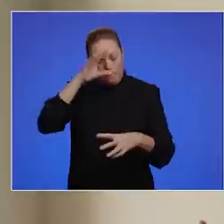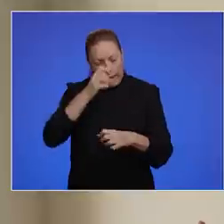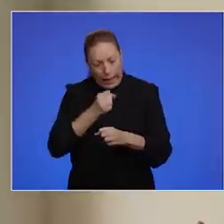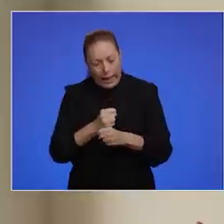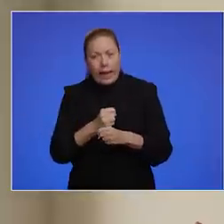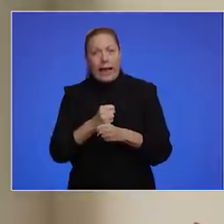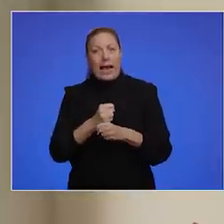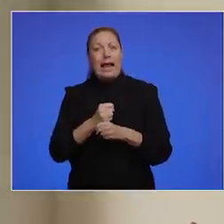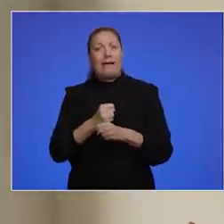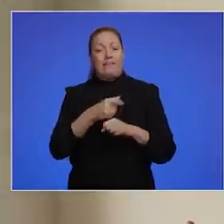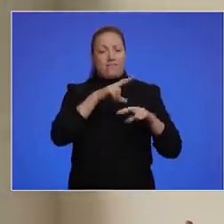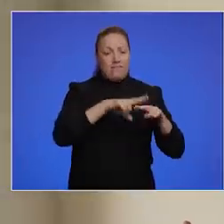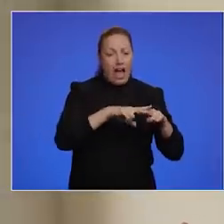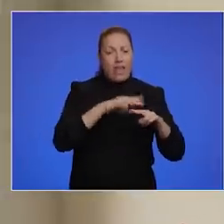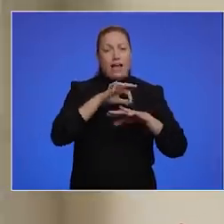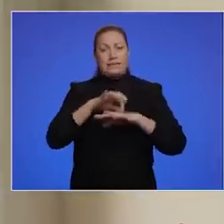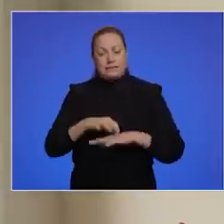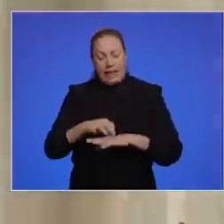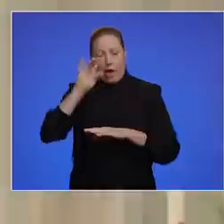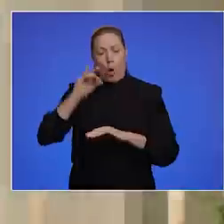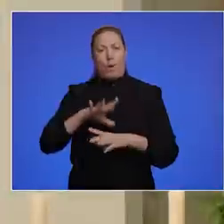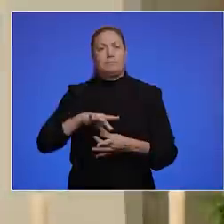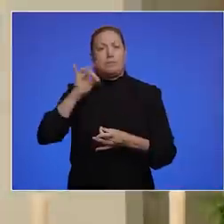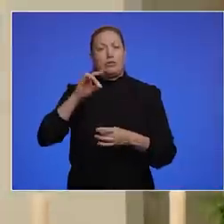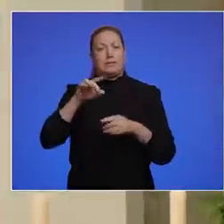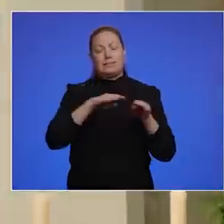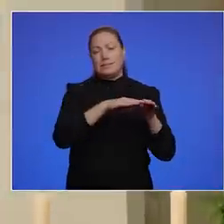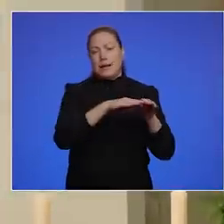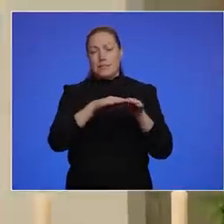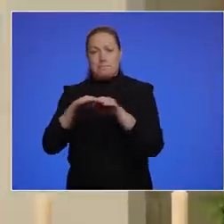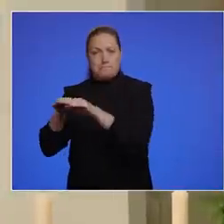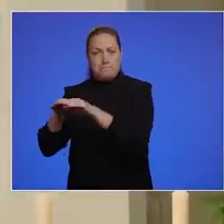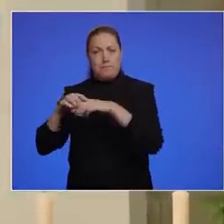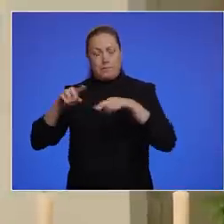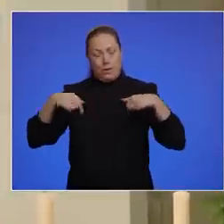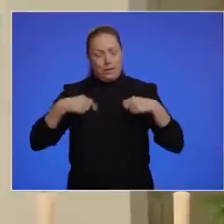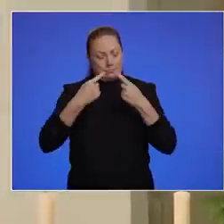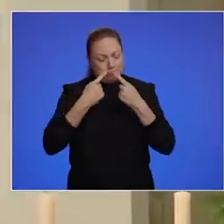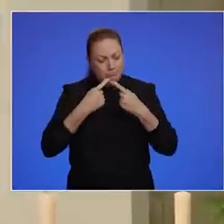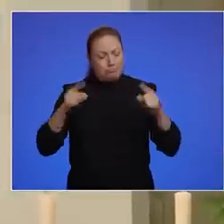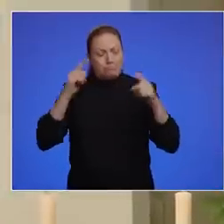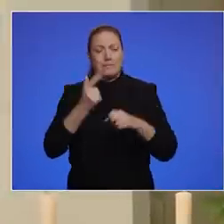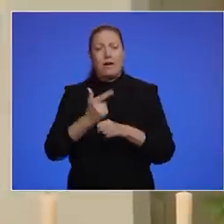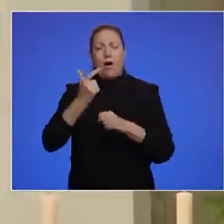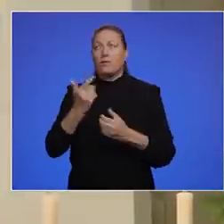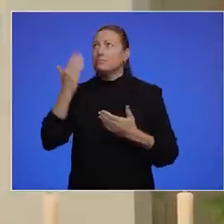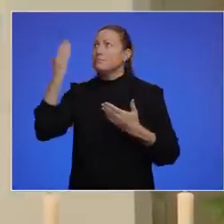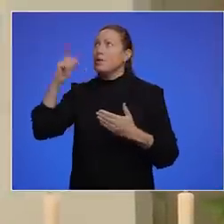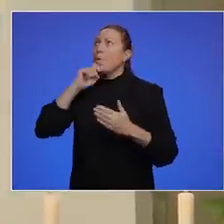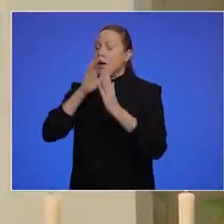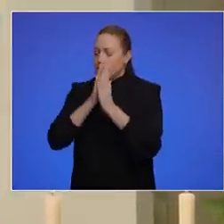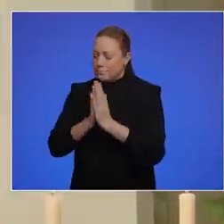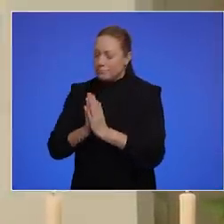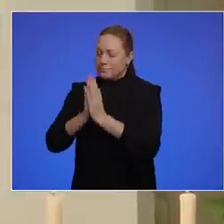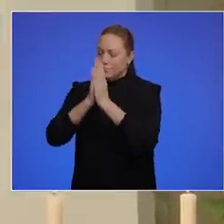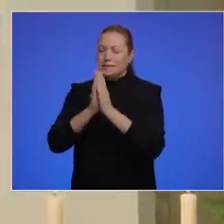We believe equally of your Son and of the Holy Spirit So that in the confessing of the true and eternal Godhead You might be adored in